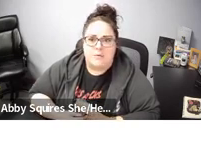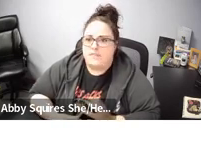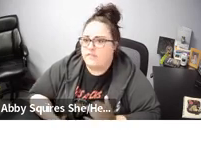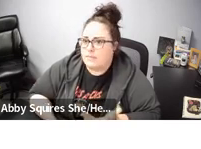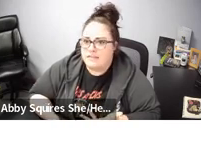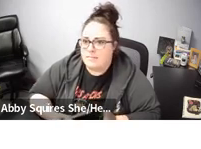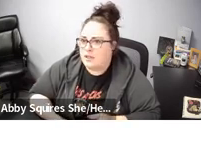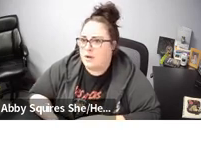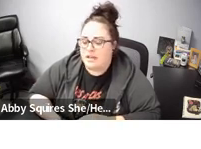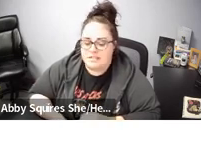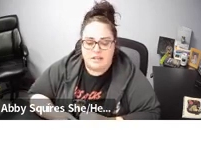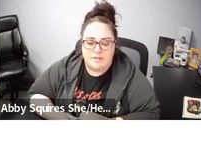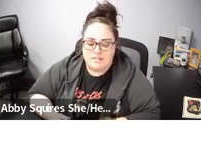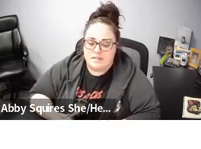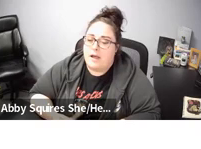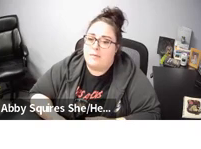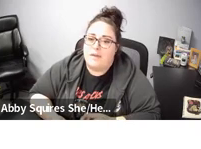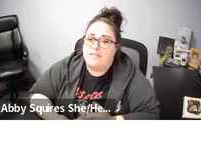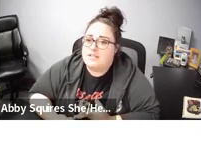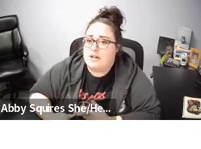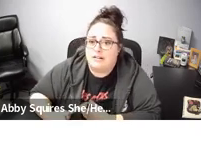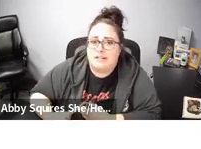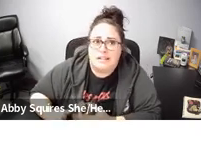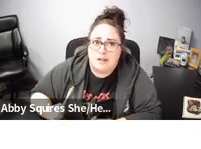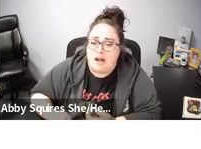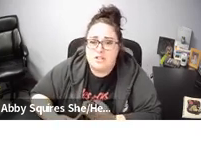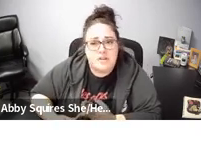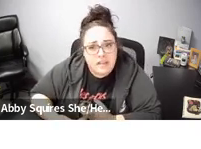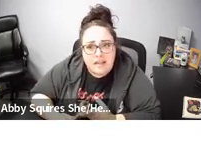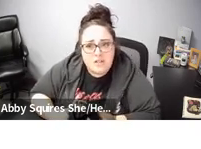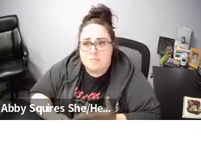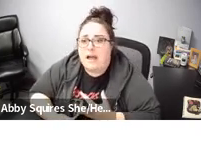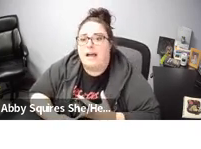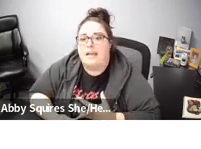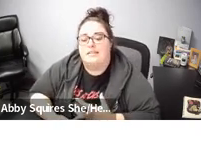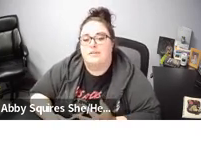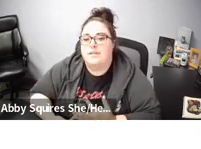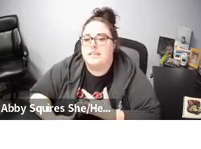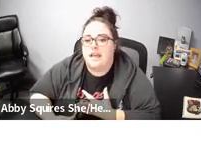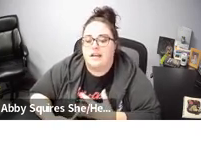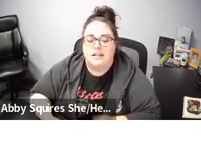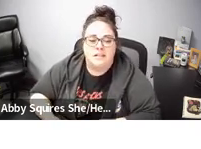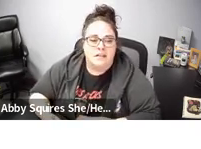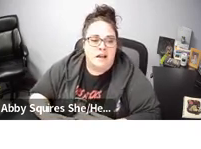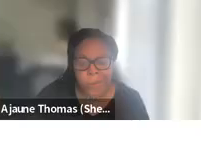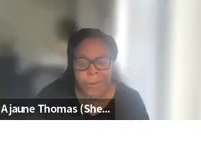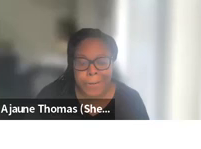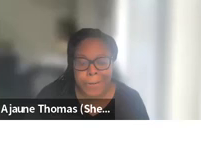And I would have never met them otherwise. There is, my friends are in Australia and Dubai and Louisiana.